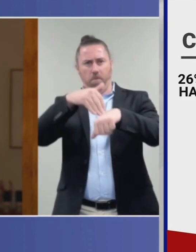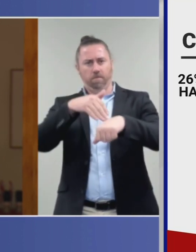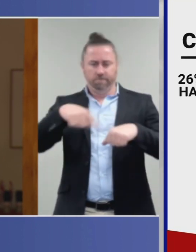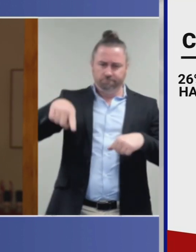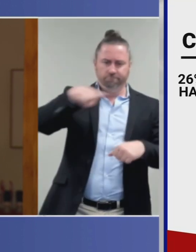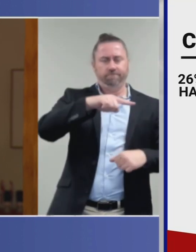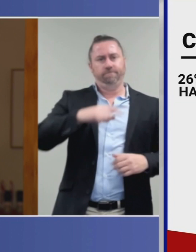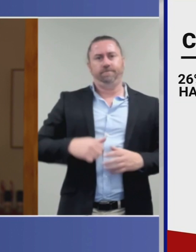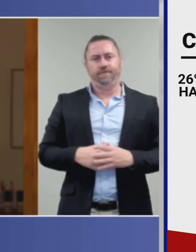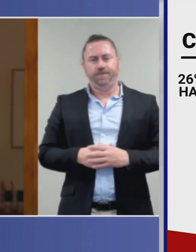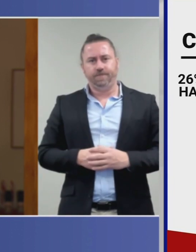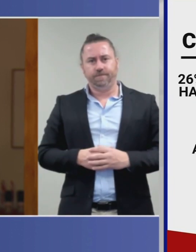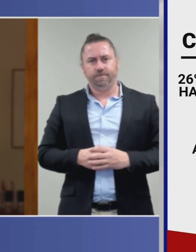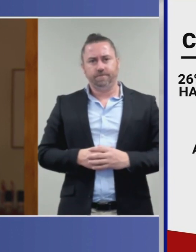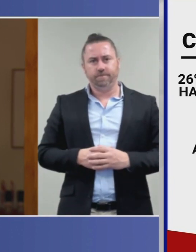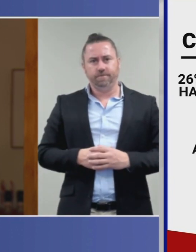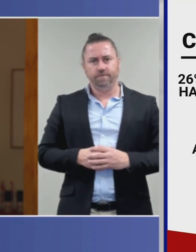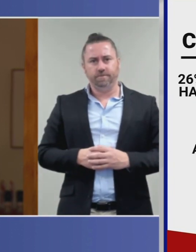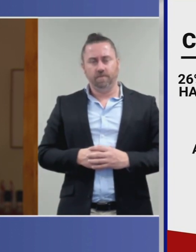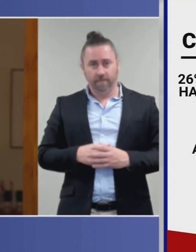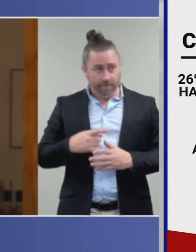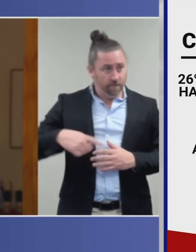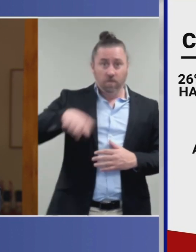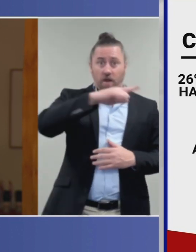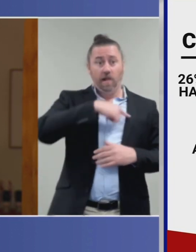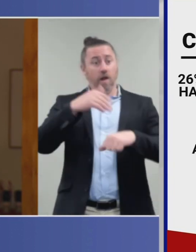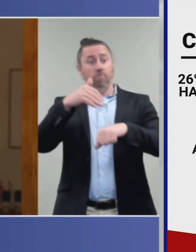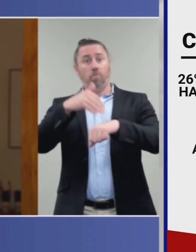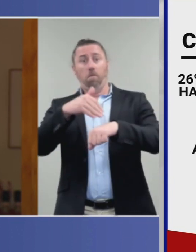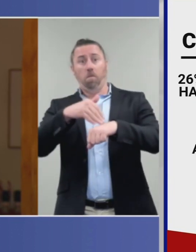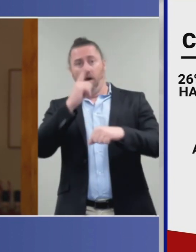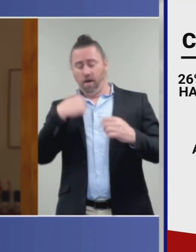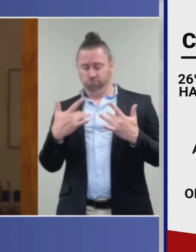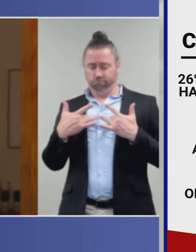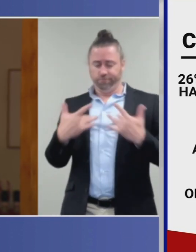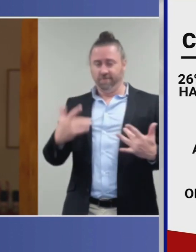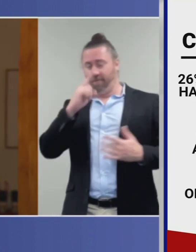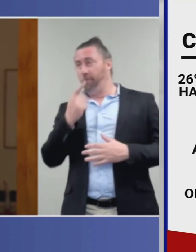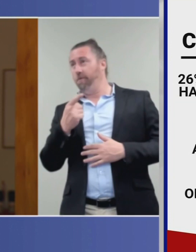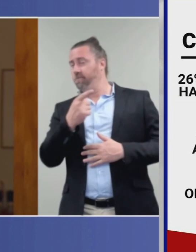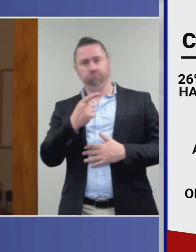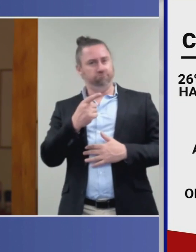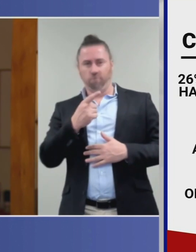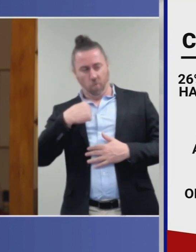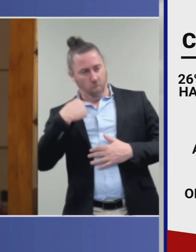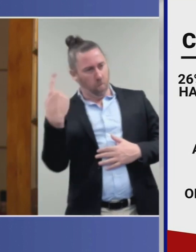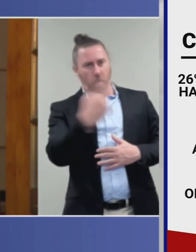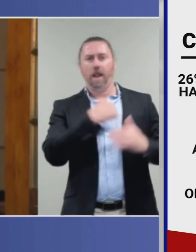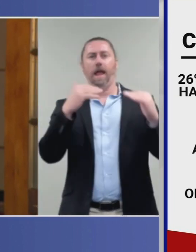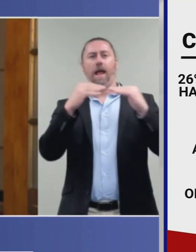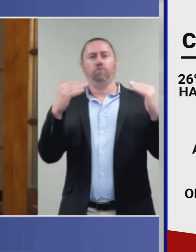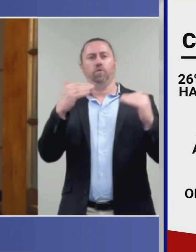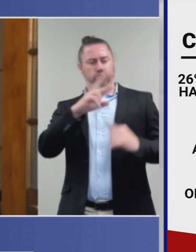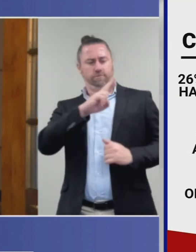We all share in the ownership of the problems that are set out in this report, but we all share